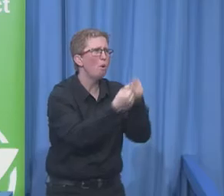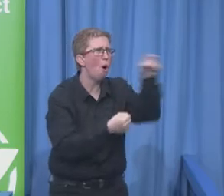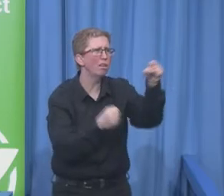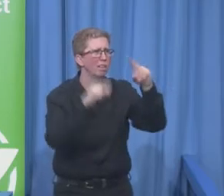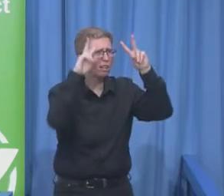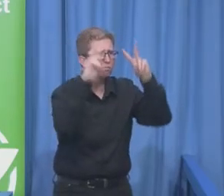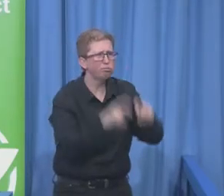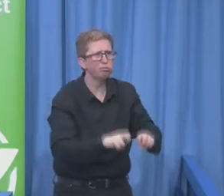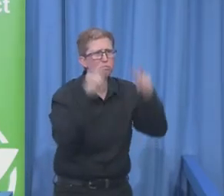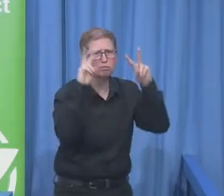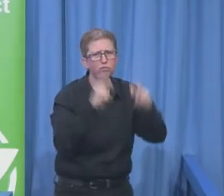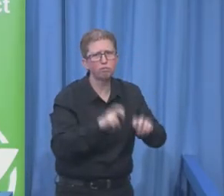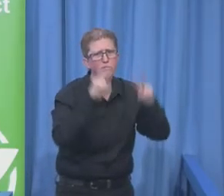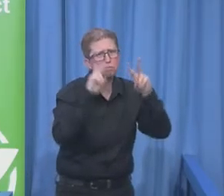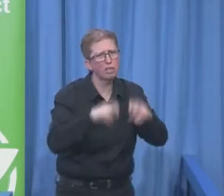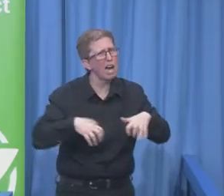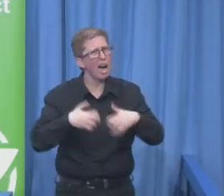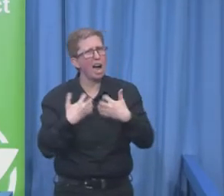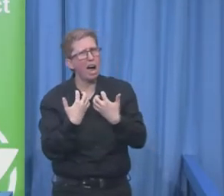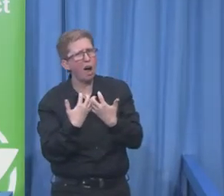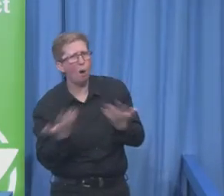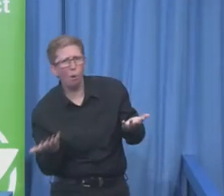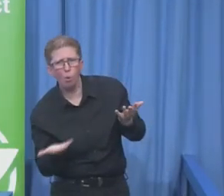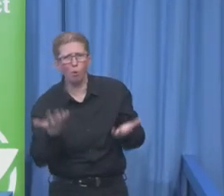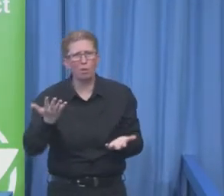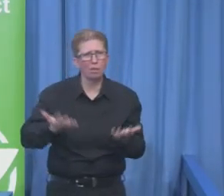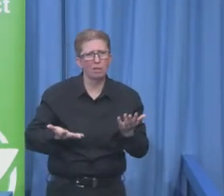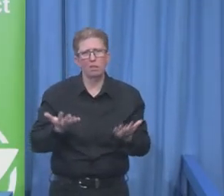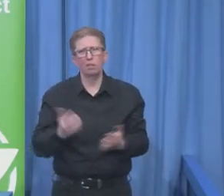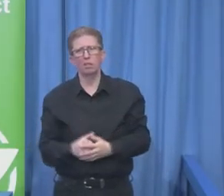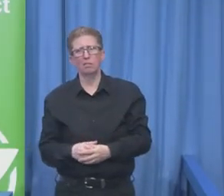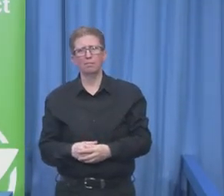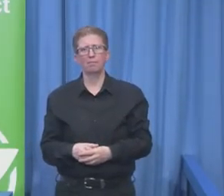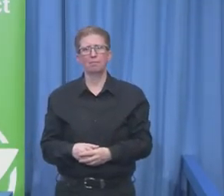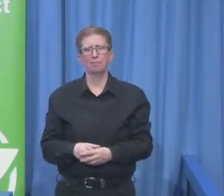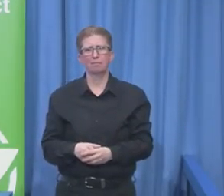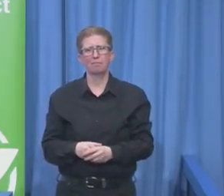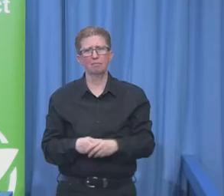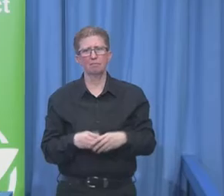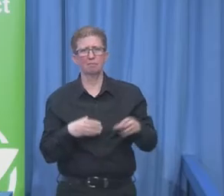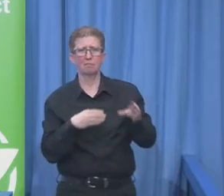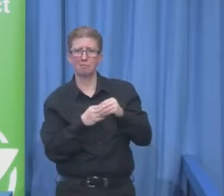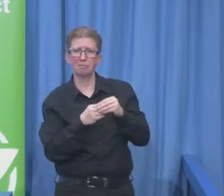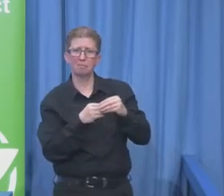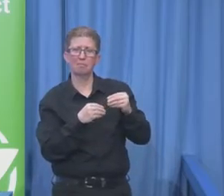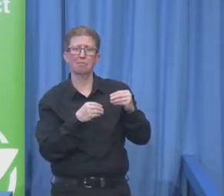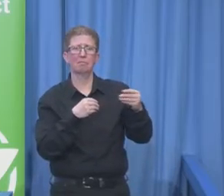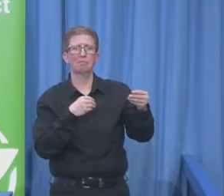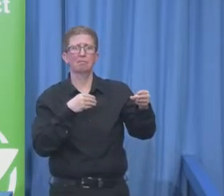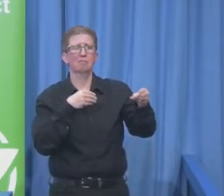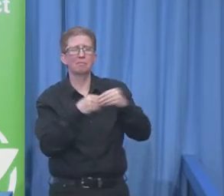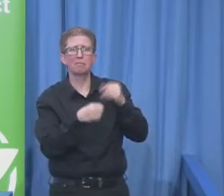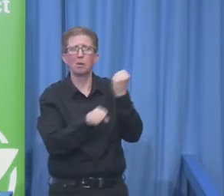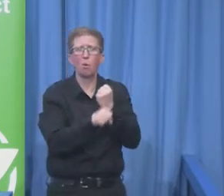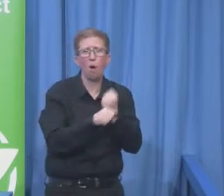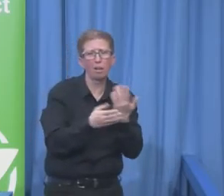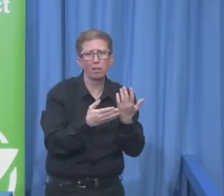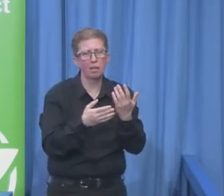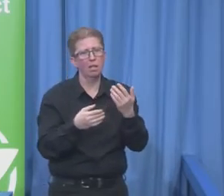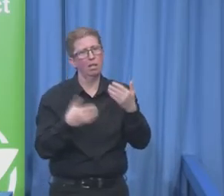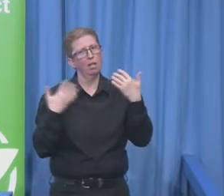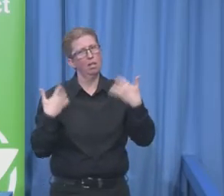are different, the people's requirement is different, each person is different, and disability is also complex. Having said that,